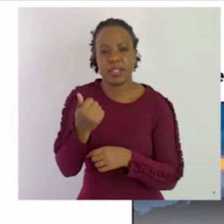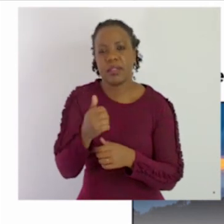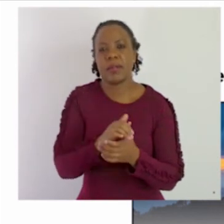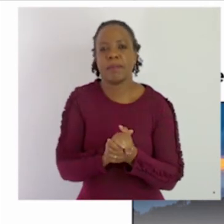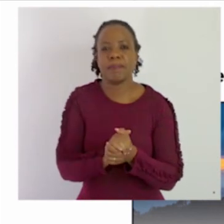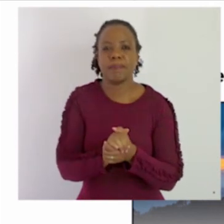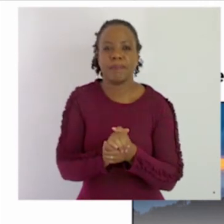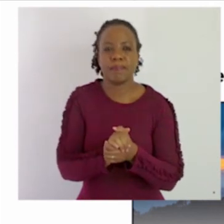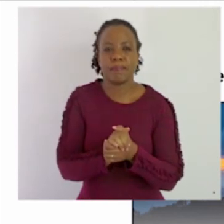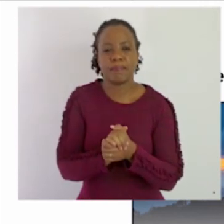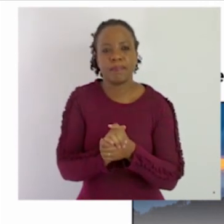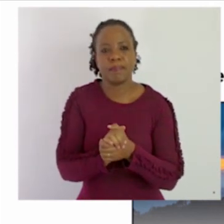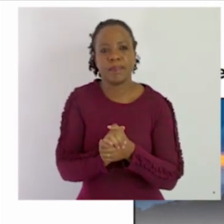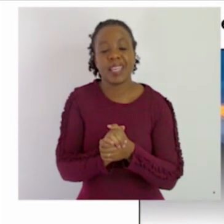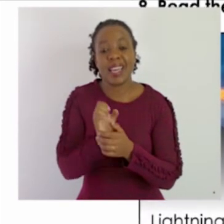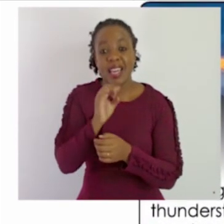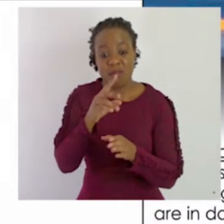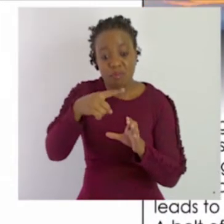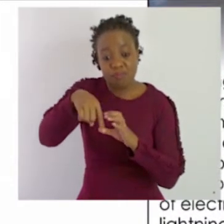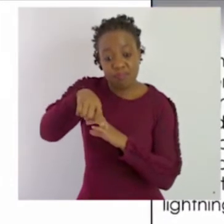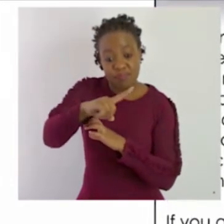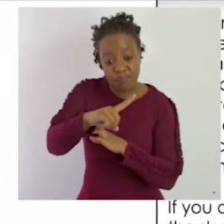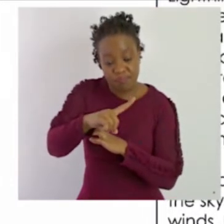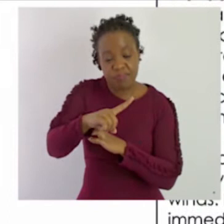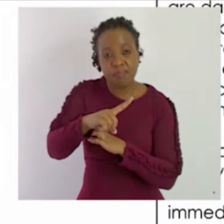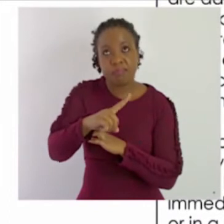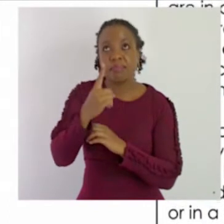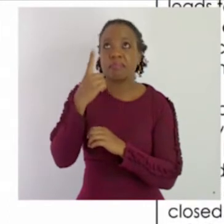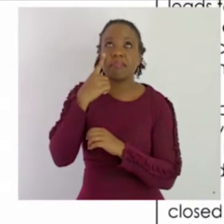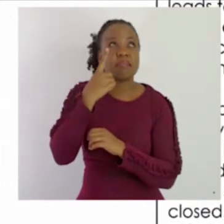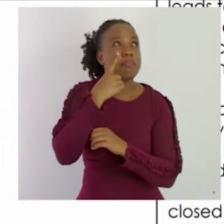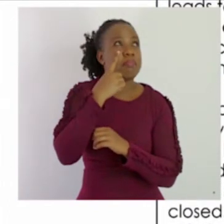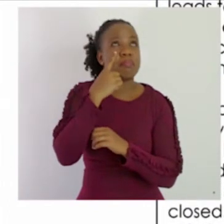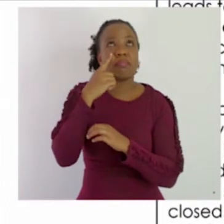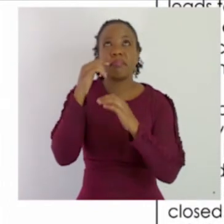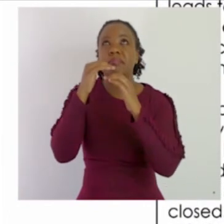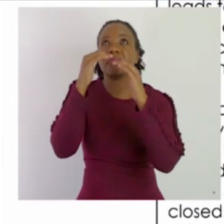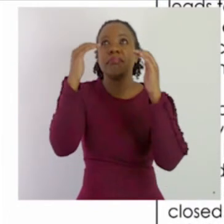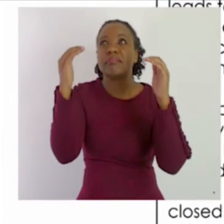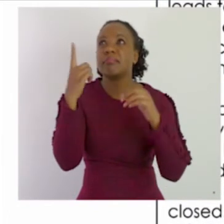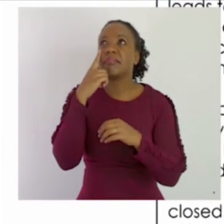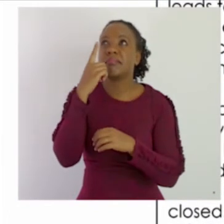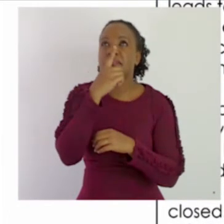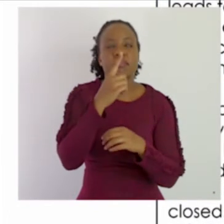If you are outdoors, keep an eye on what is happening in the